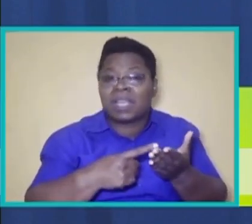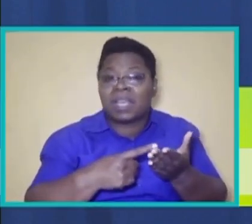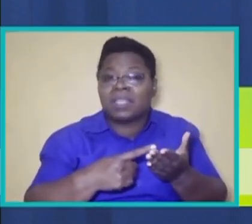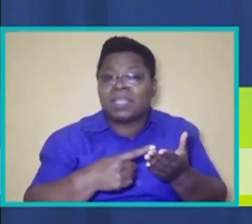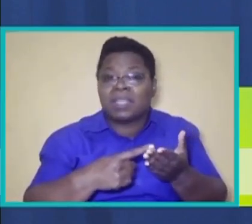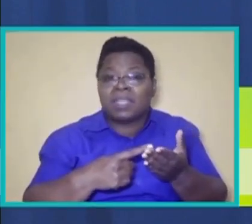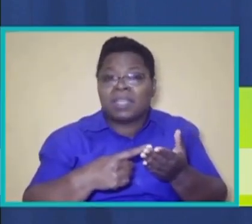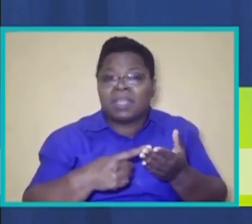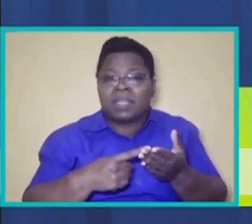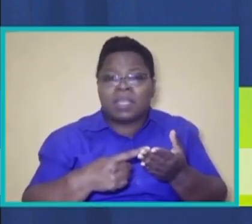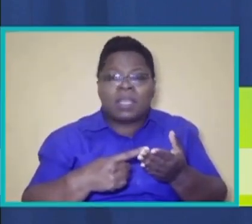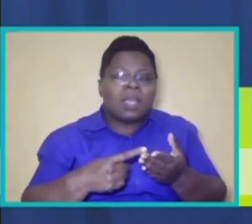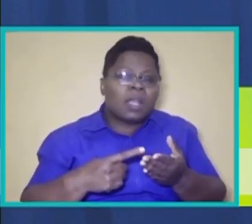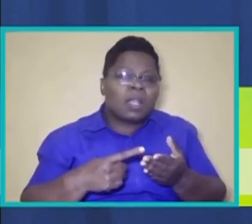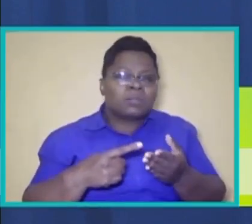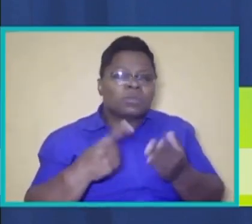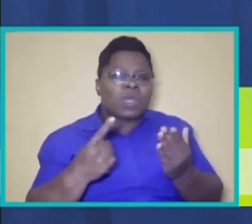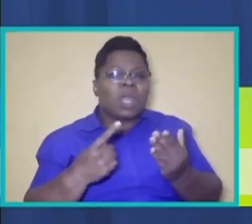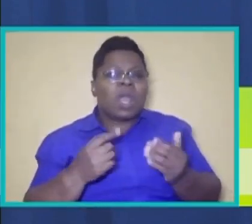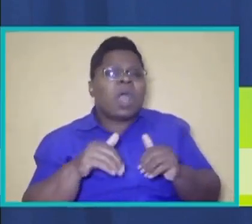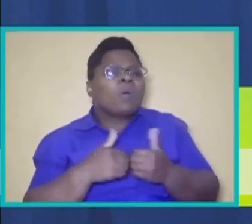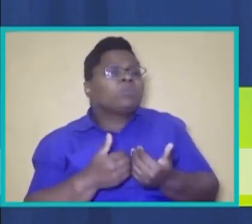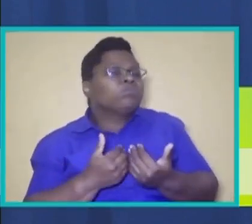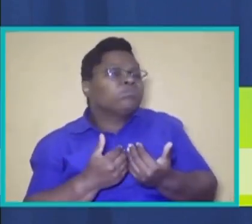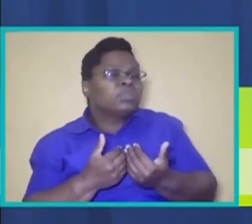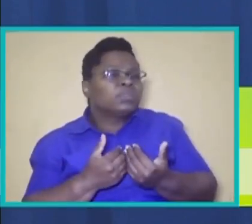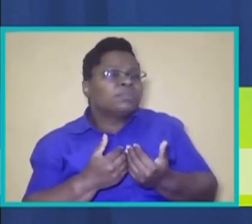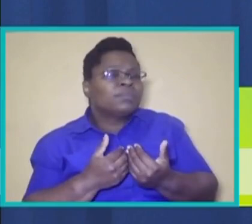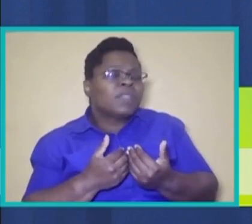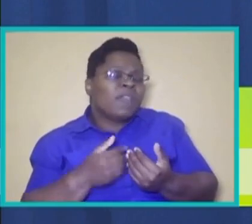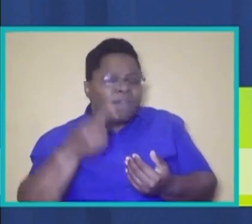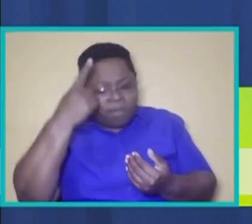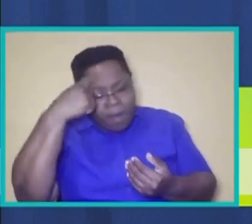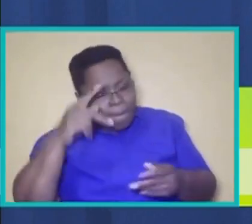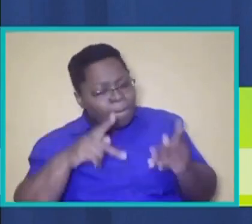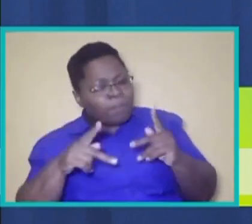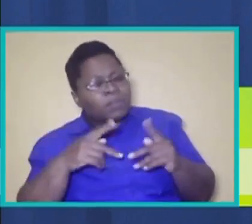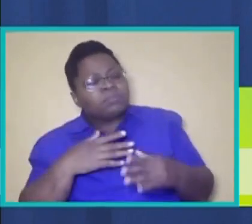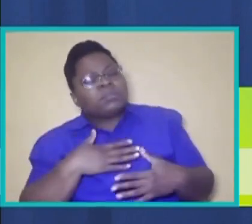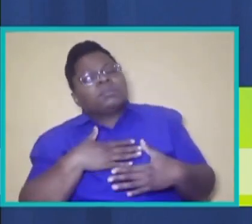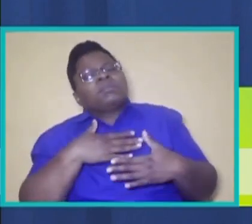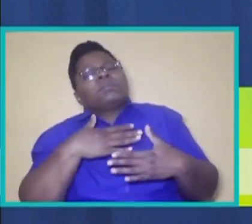meditation, breathing. There is a lot of research worldwide.